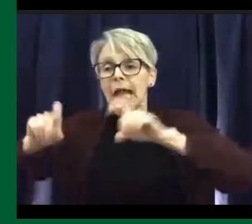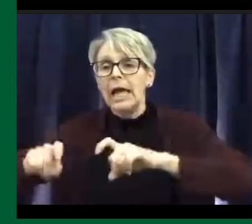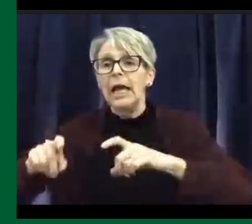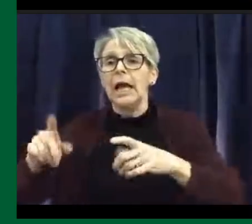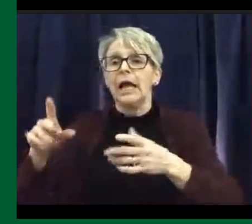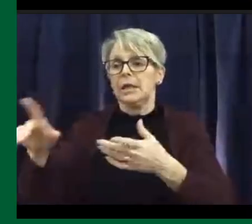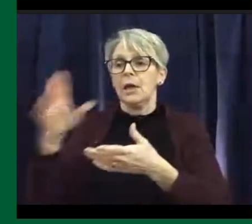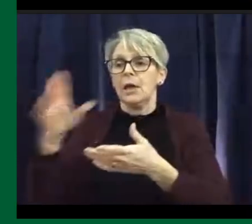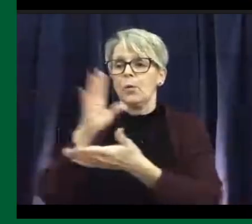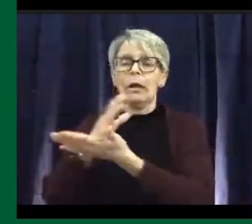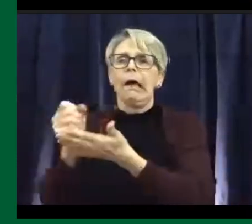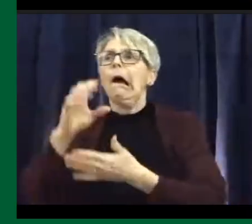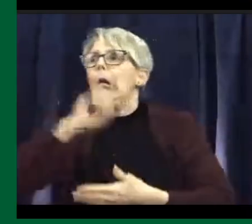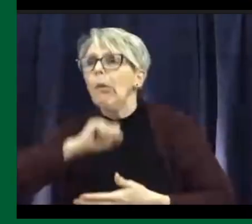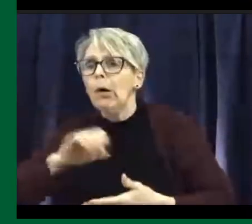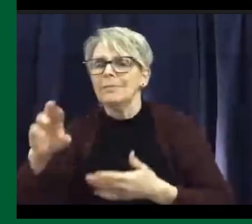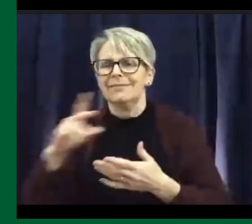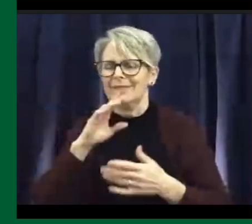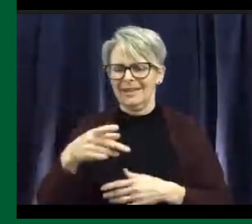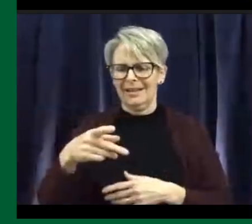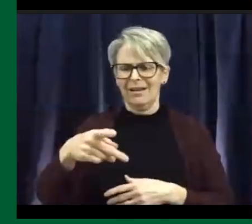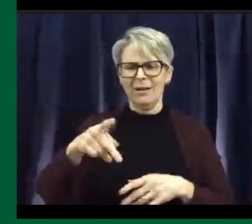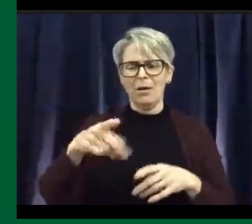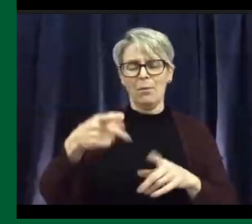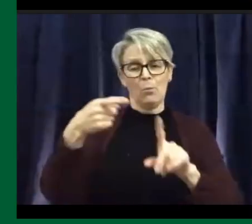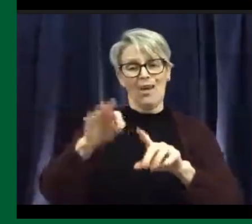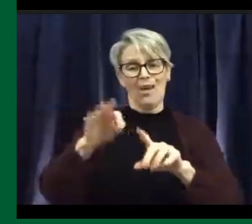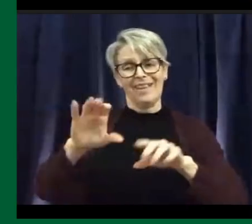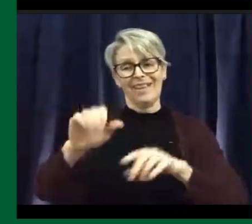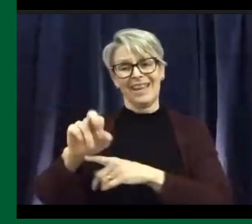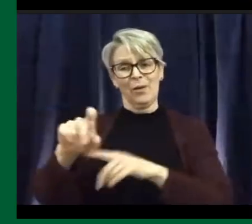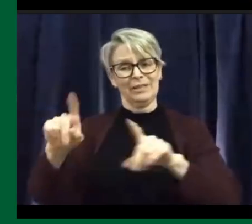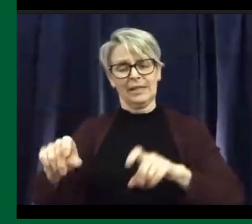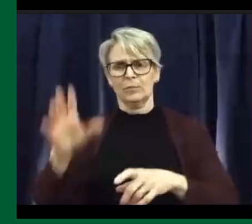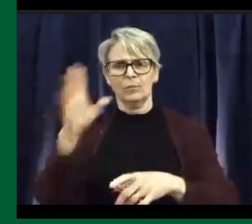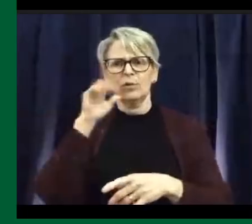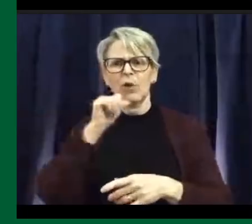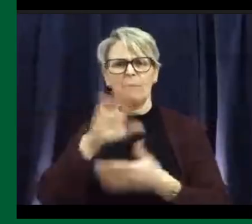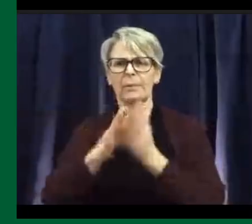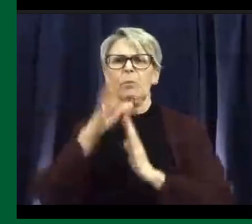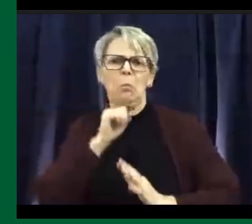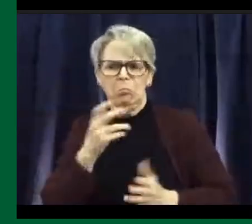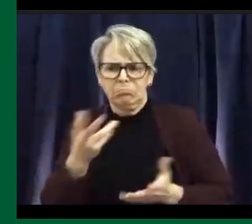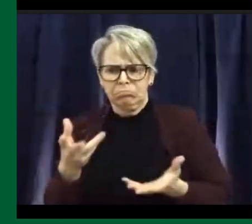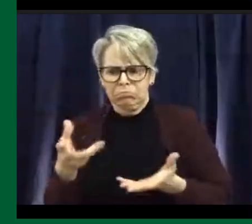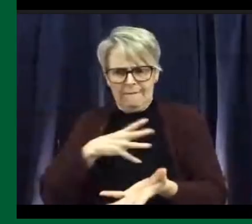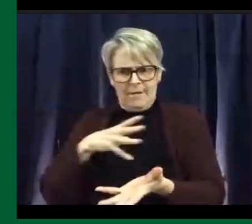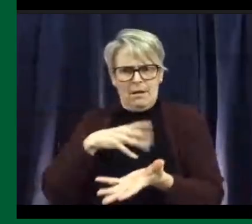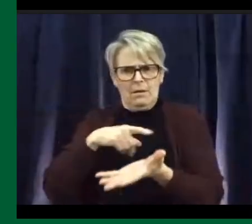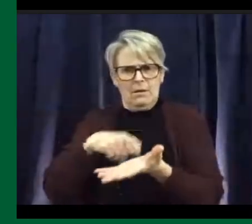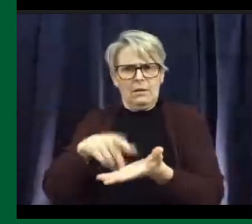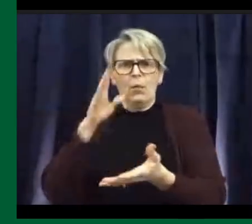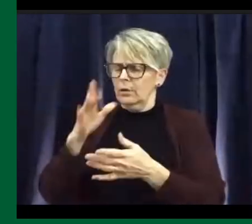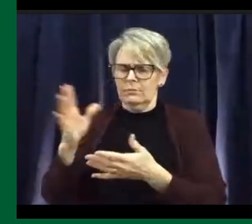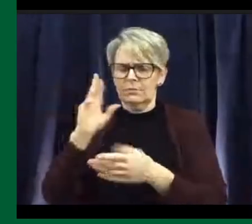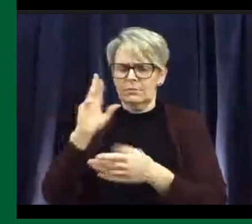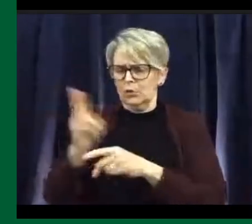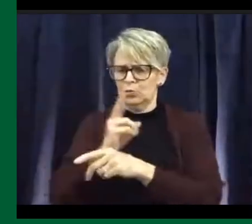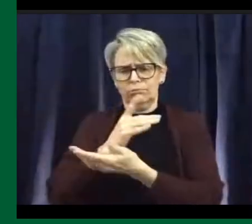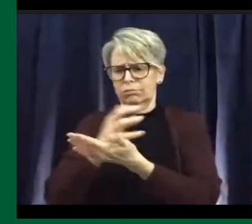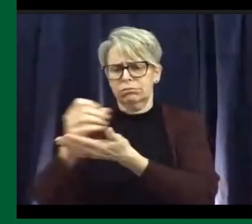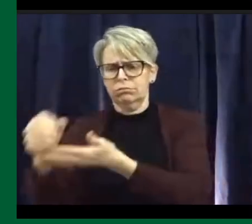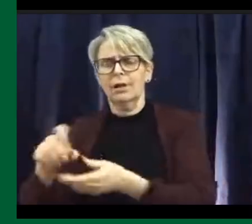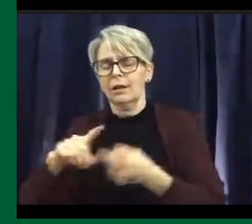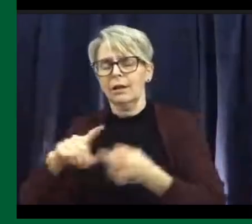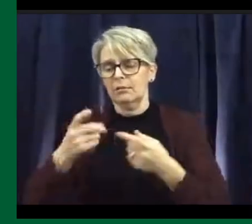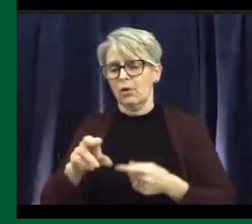there isn't a point-of-care test that's going to expire in the province of Saskatchewan. We'll have them used well in advance of that, and as Dr. Shahab has said, with the